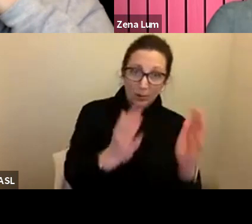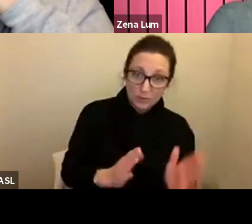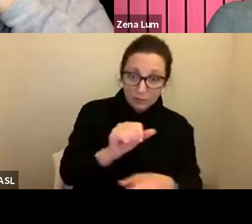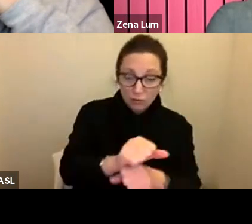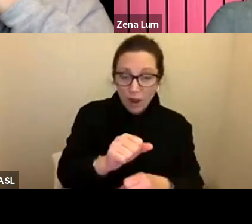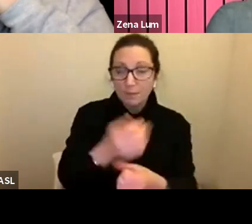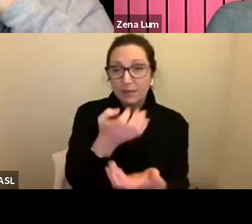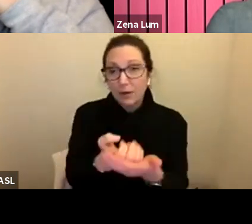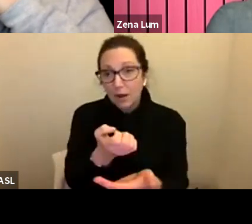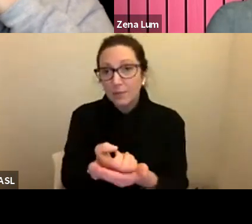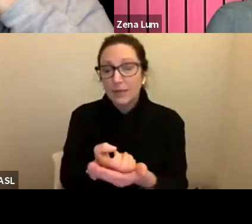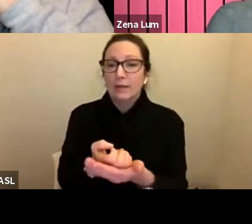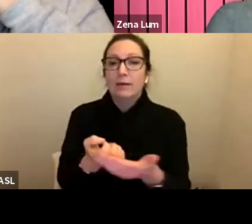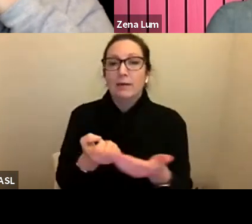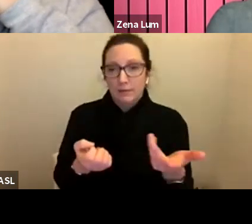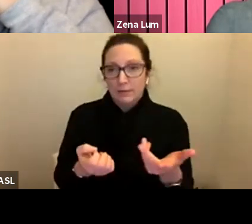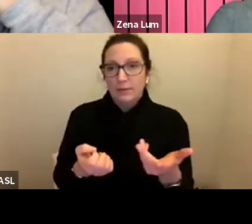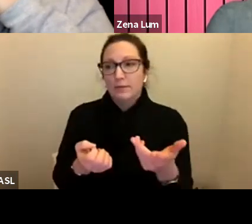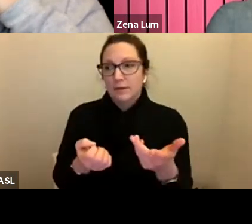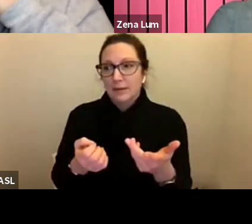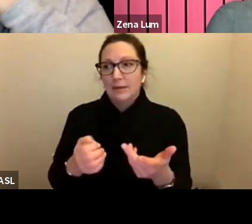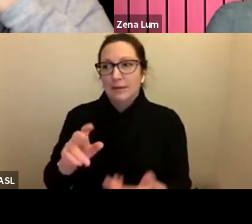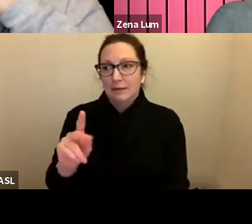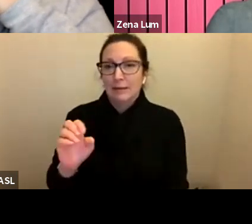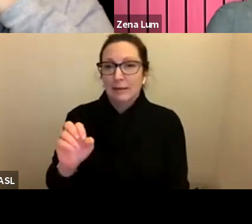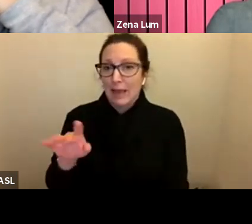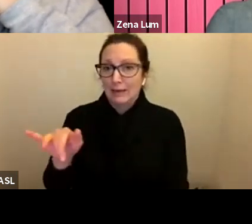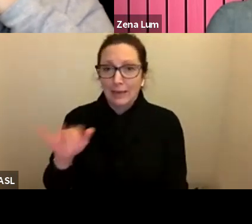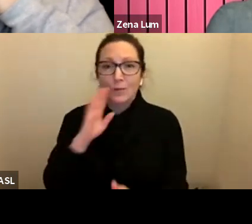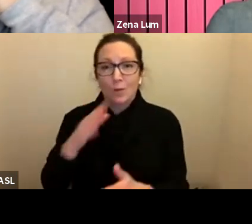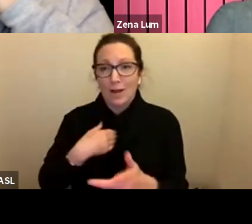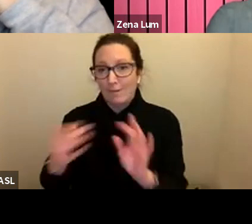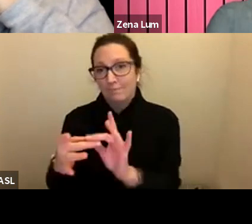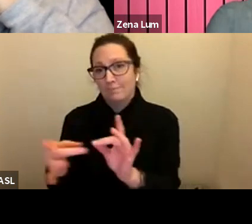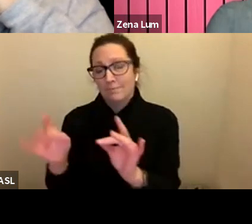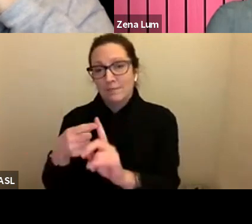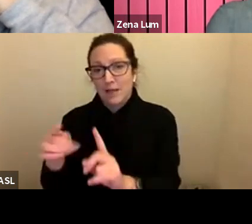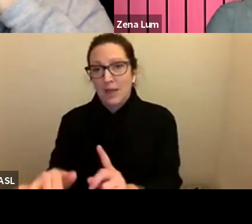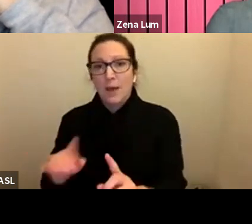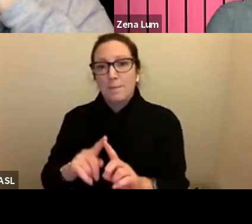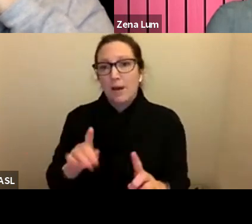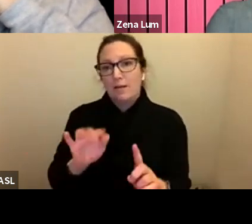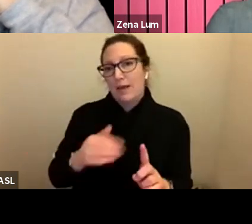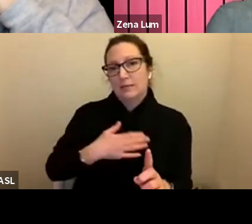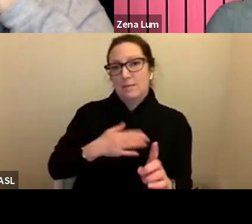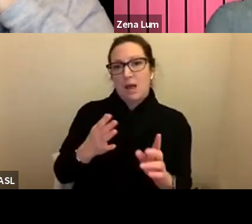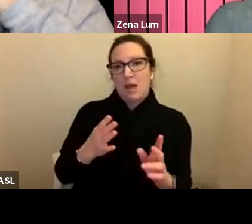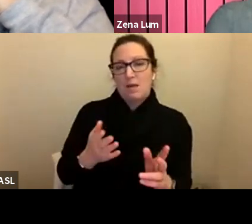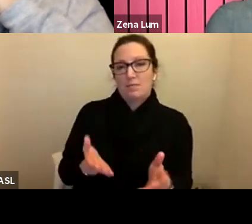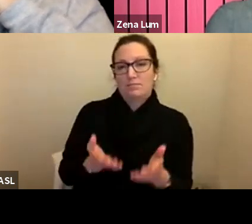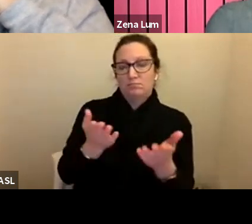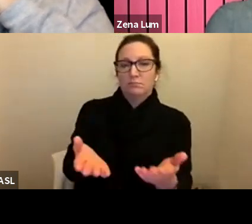And Ibram Kendi would have some wonderful words to add to that. I'm not as articulate, but that's the spirit I want to lift up